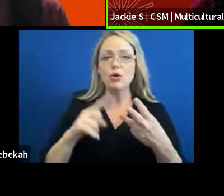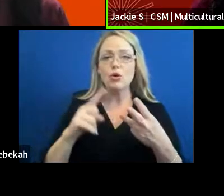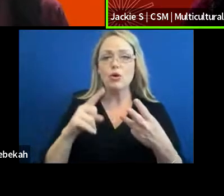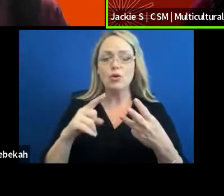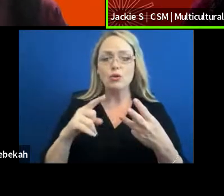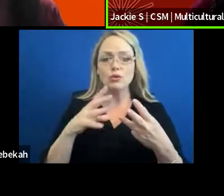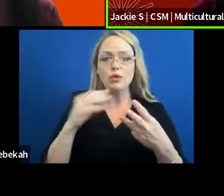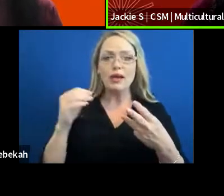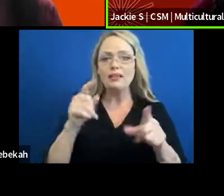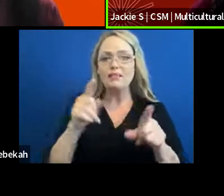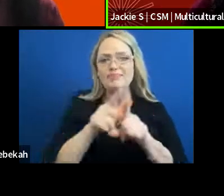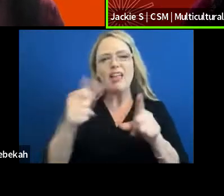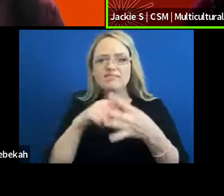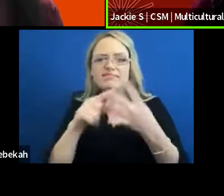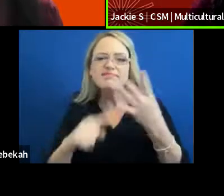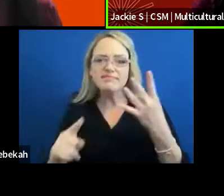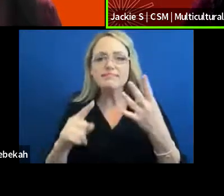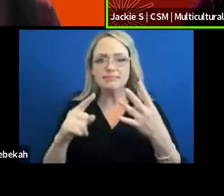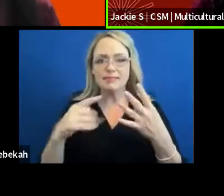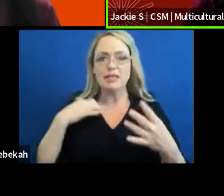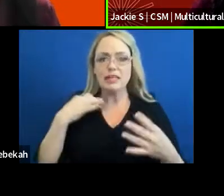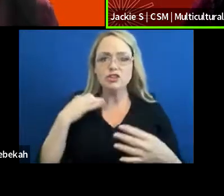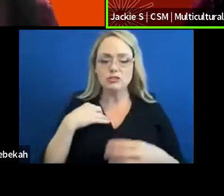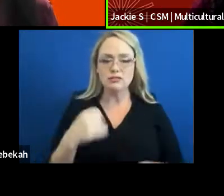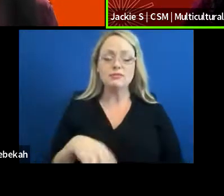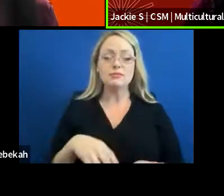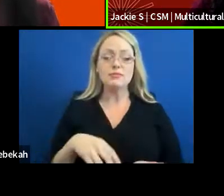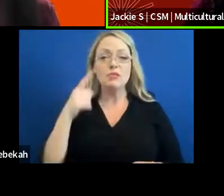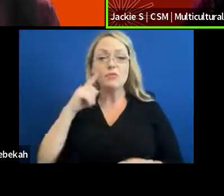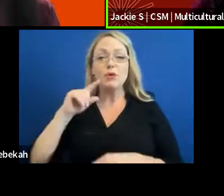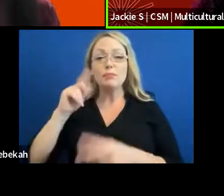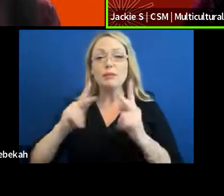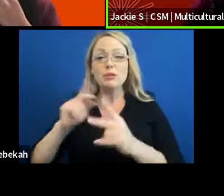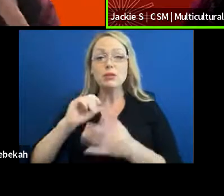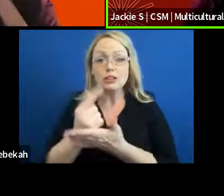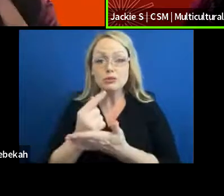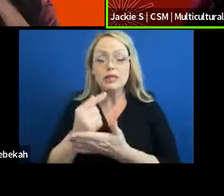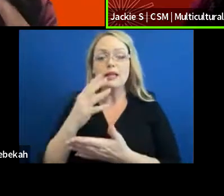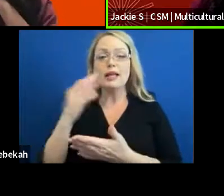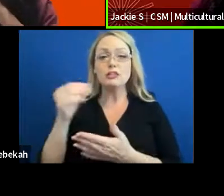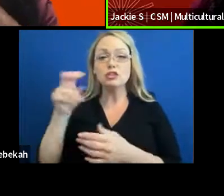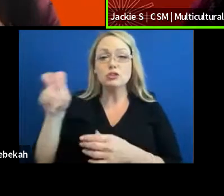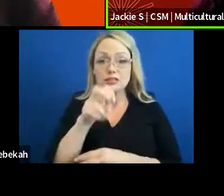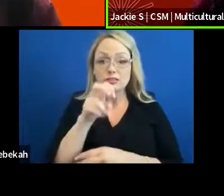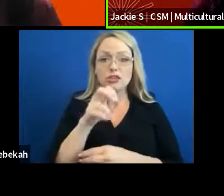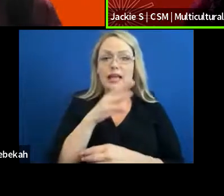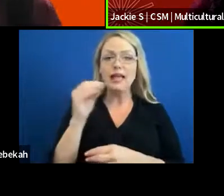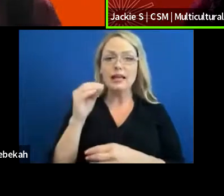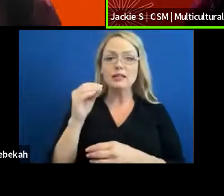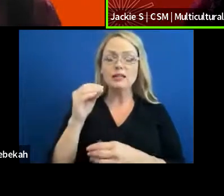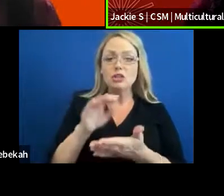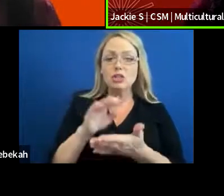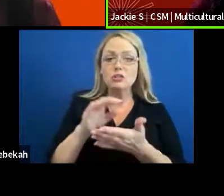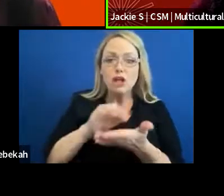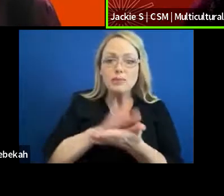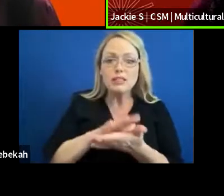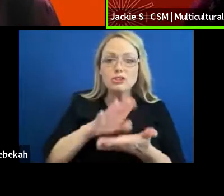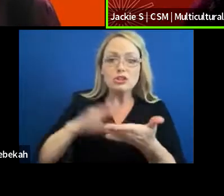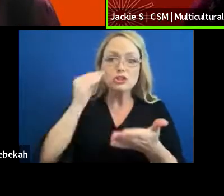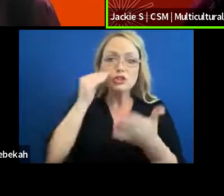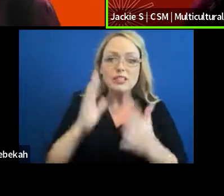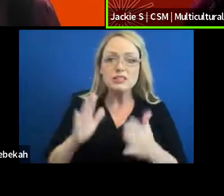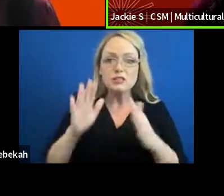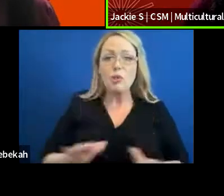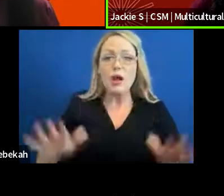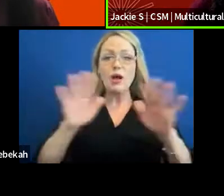to name a few. For our graduating and transferring undocumented students or students from mixed status families across the